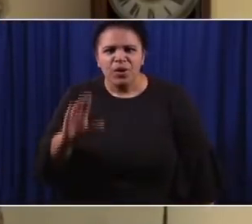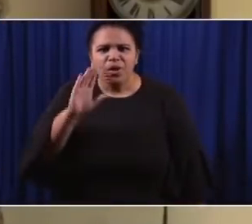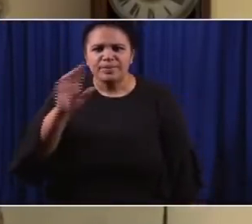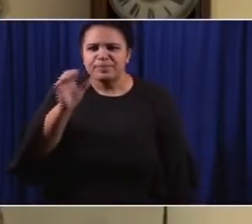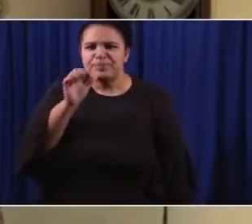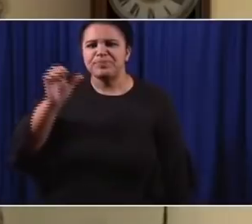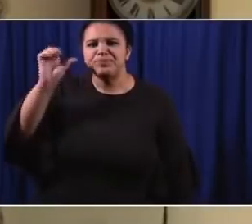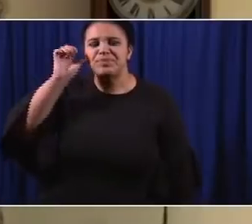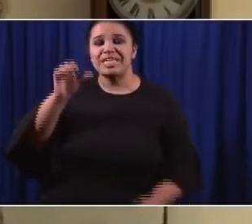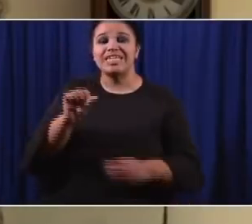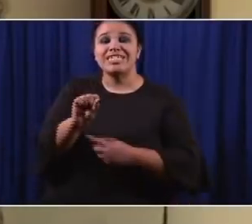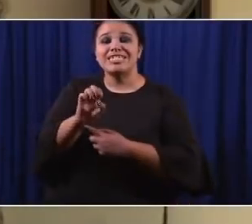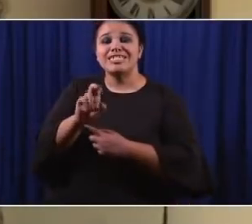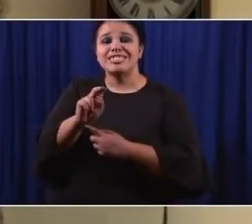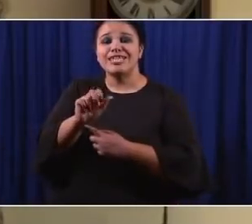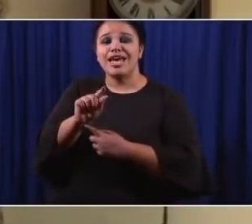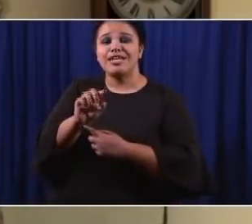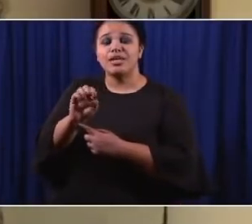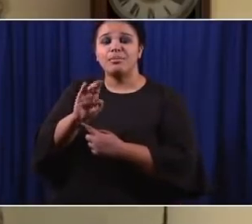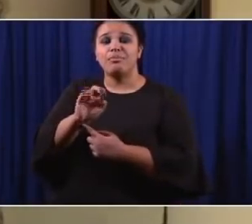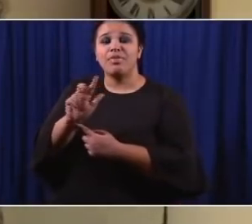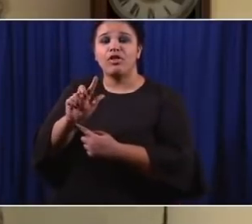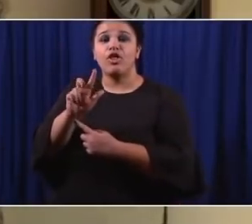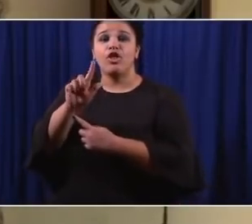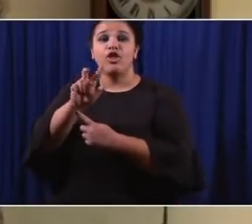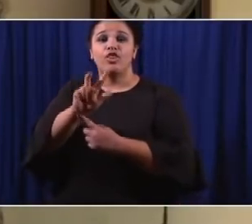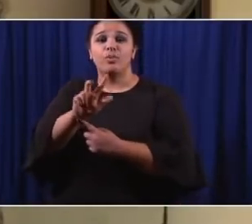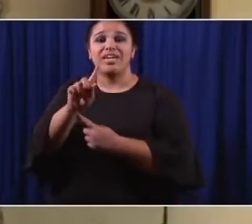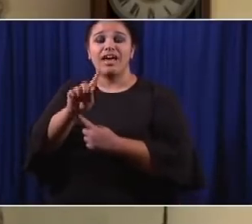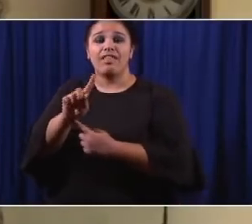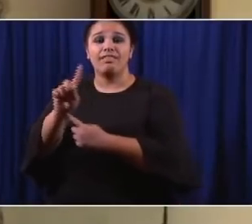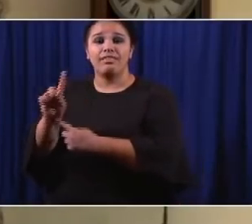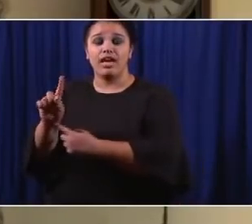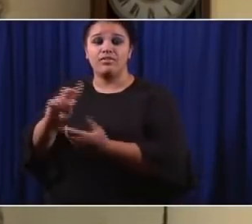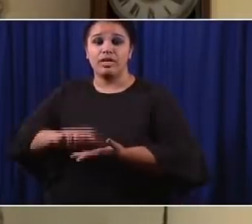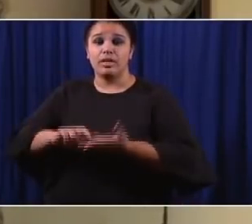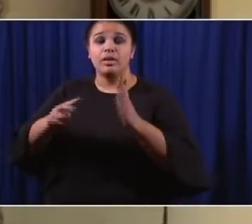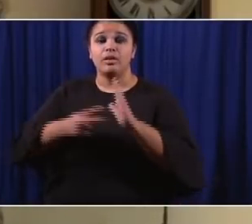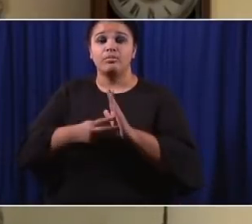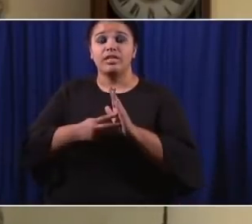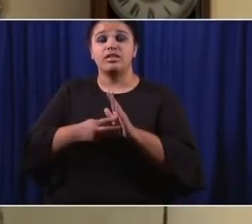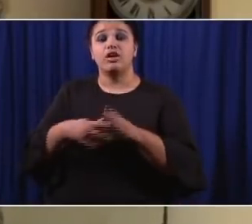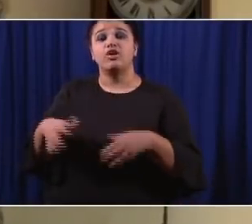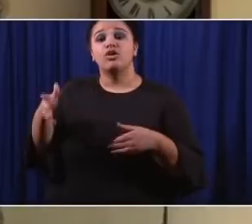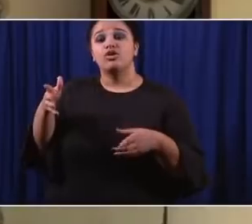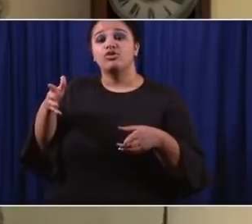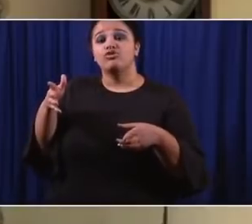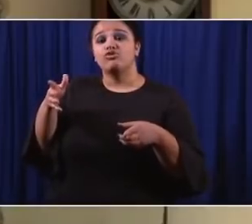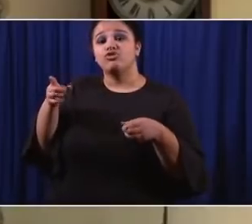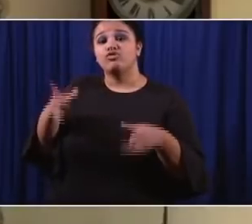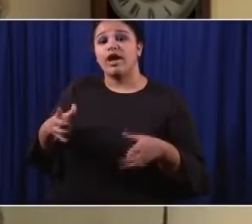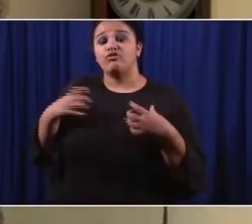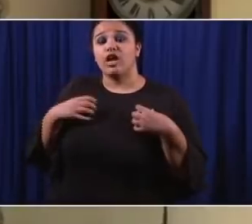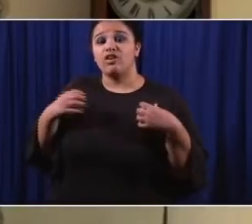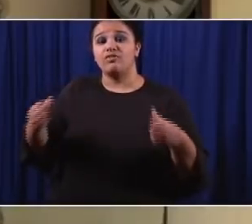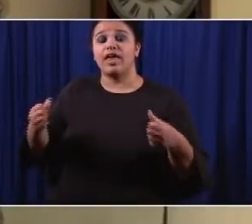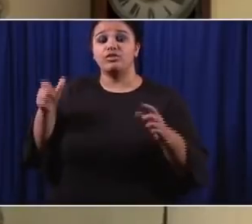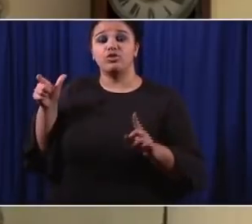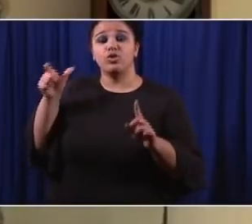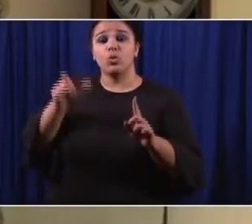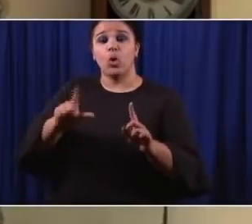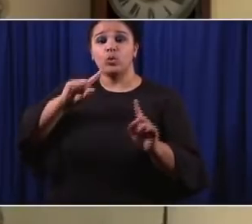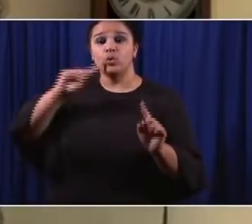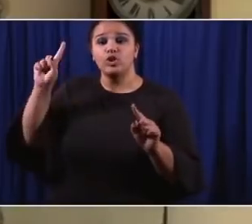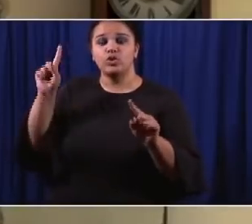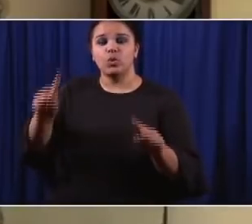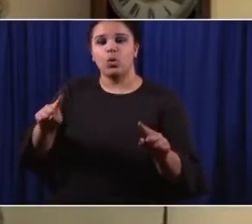Bill 311 to prevent Ohio governors from issuing quarantine orders affecting anyone who's not already diagnosed with